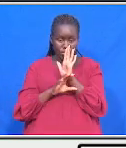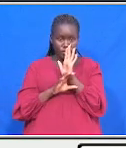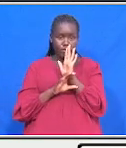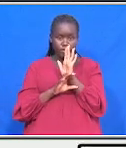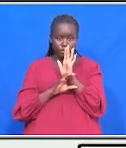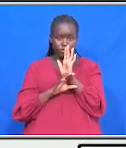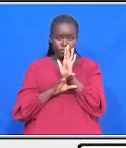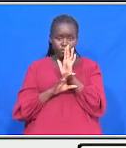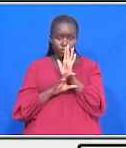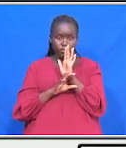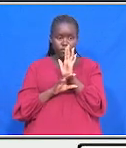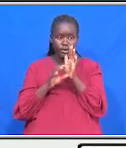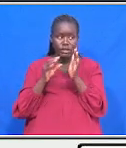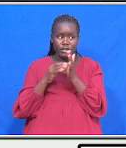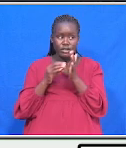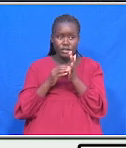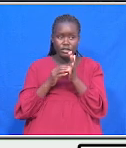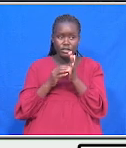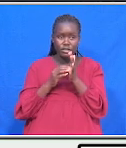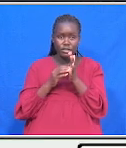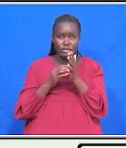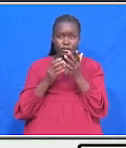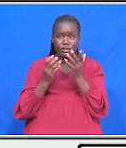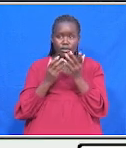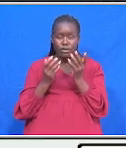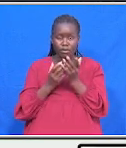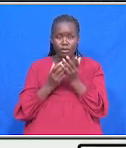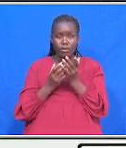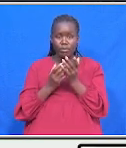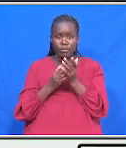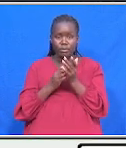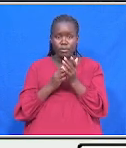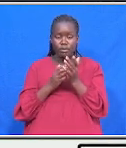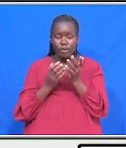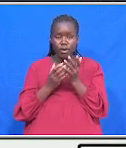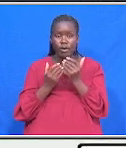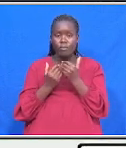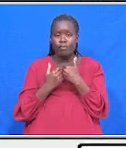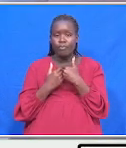innocence at this stage and throughout the trial until and unless proven otherwise.